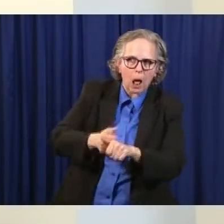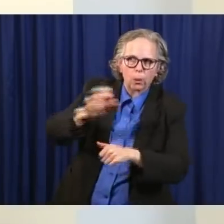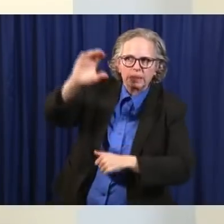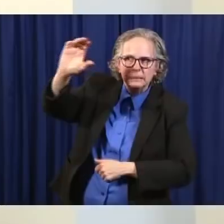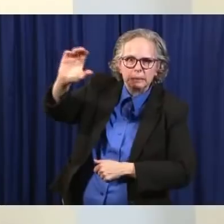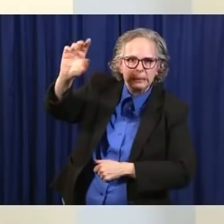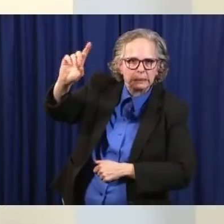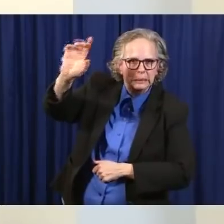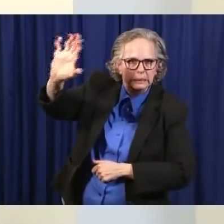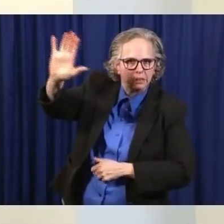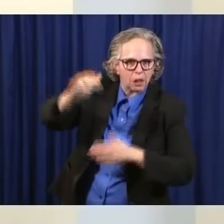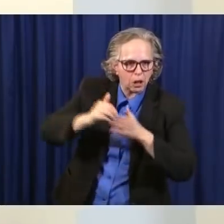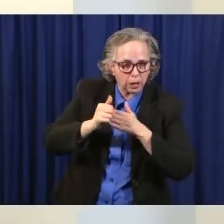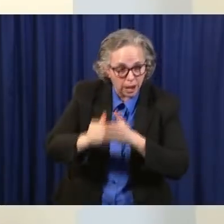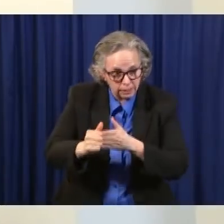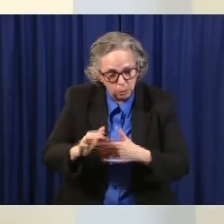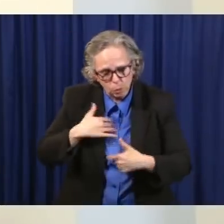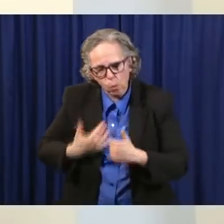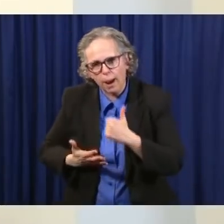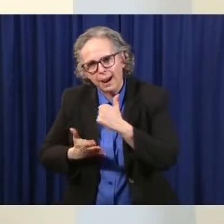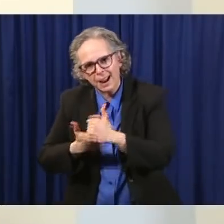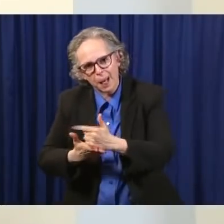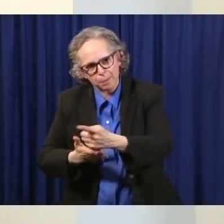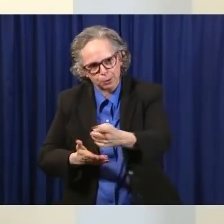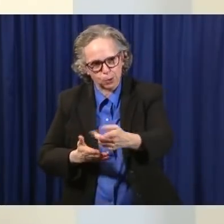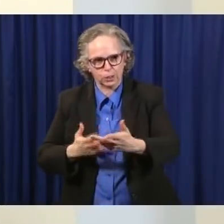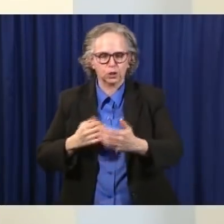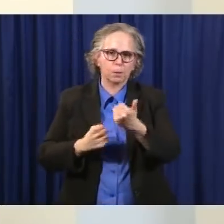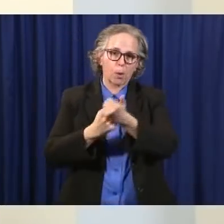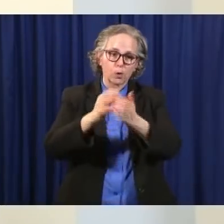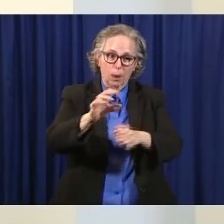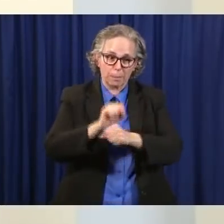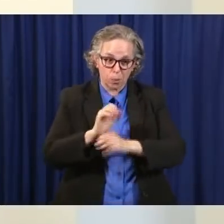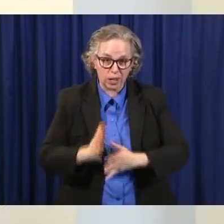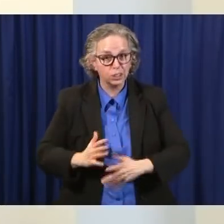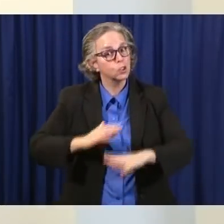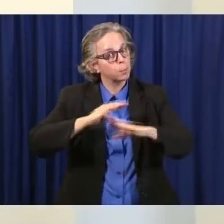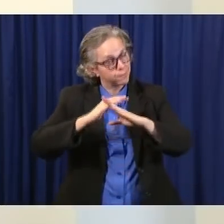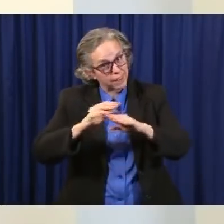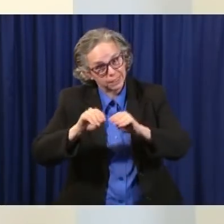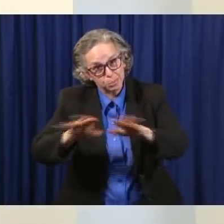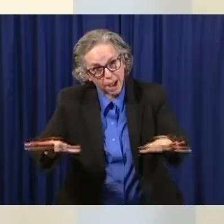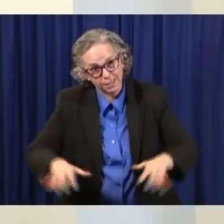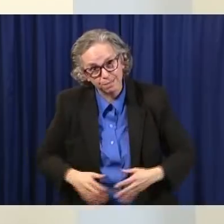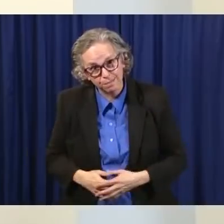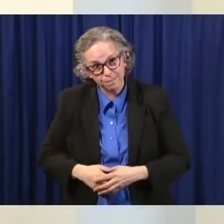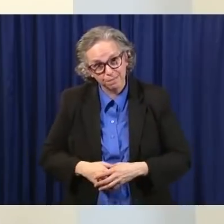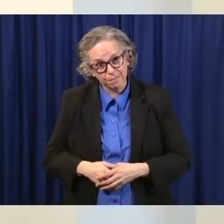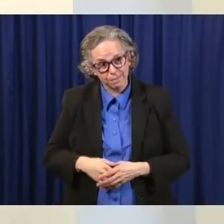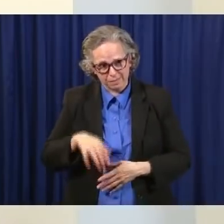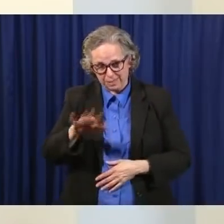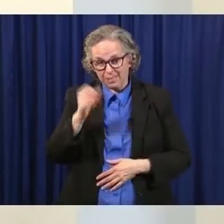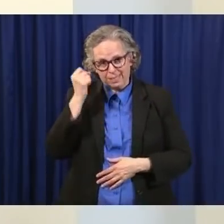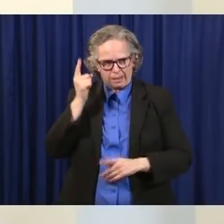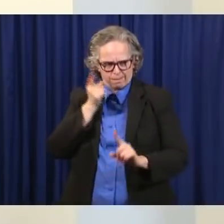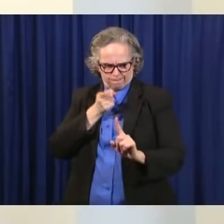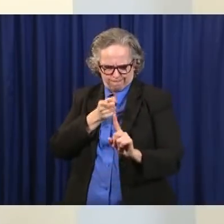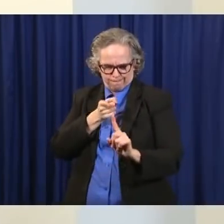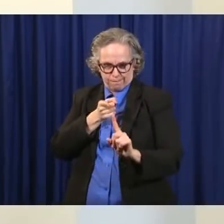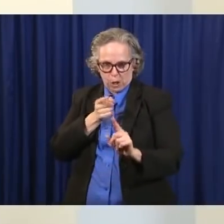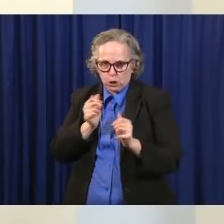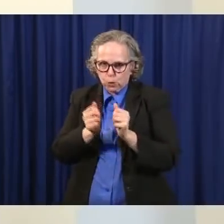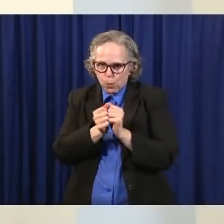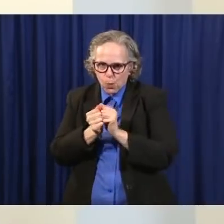contain that infection so it doesn't spread. And I think that's where all of us together are going to work to keep Ohio